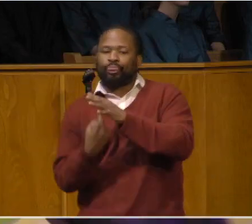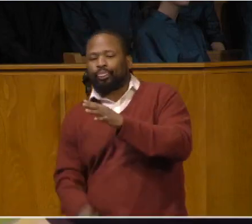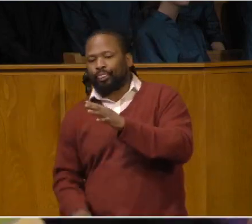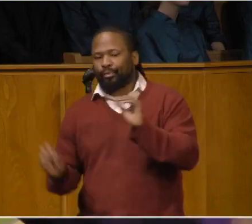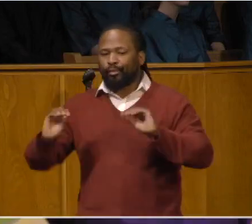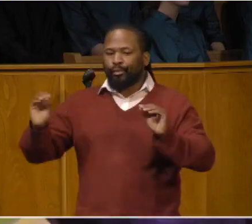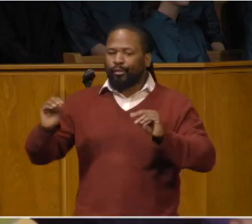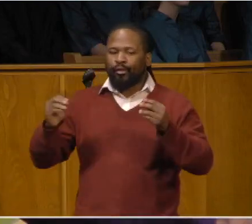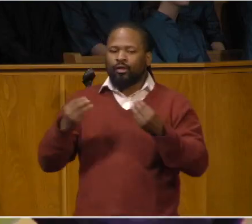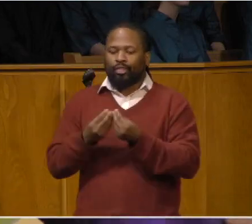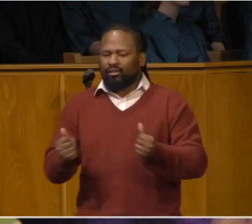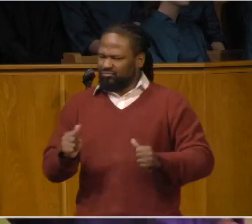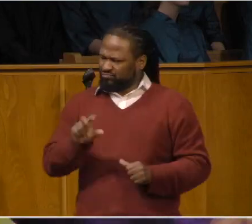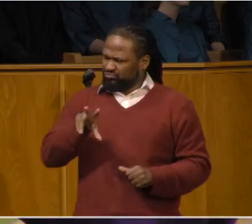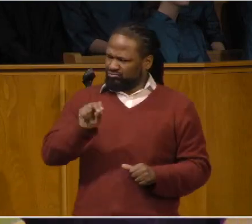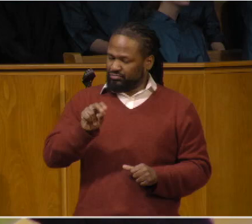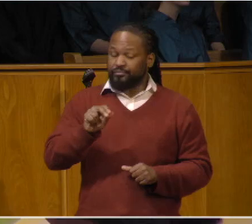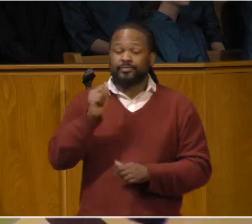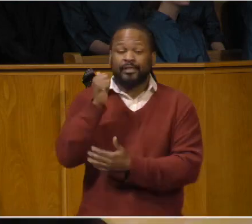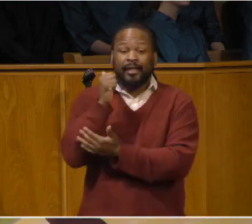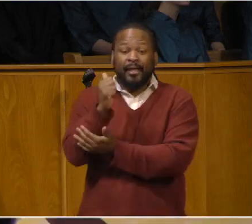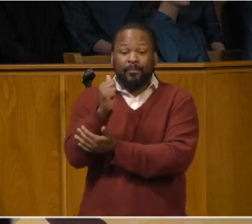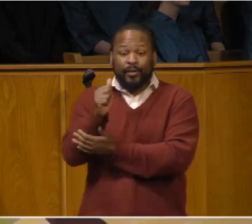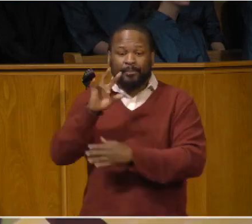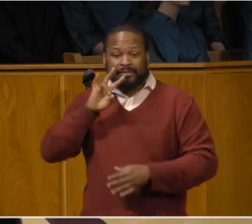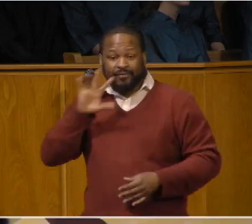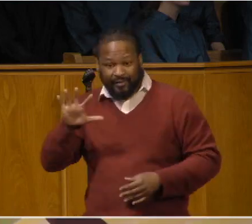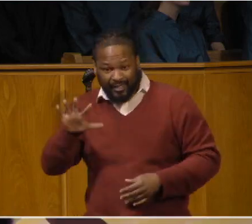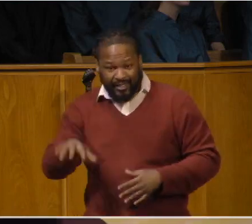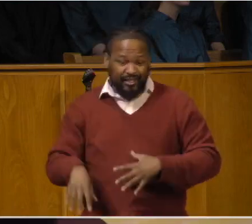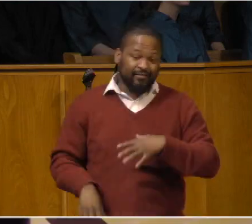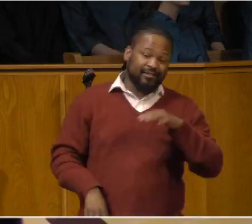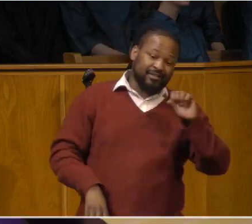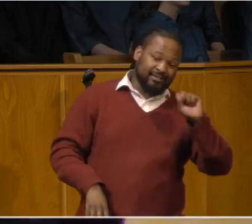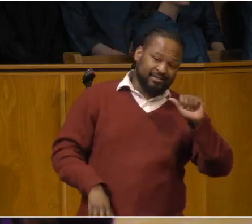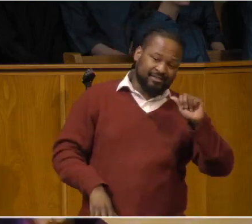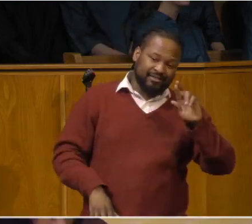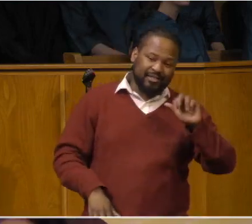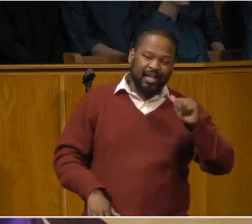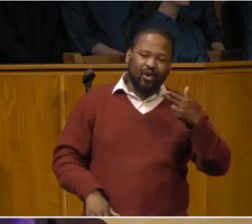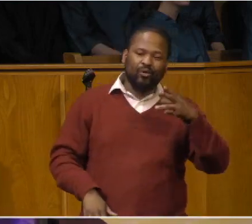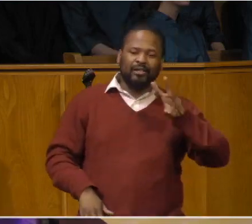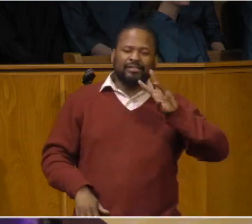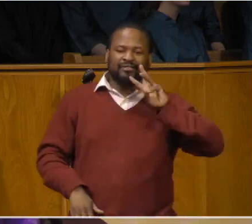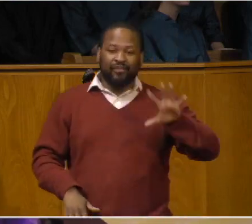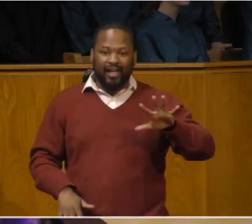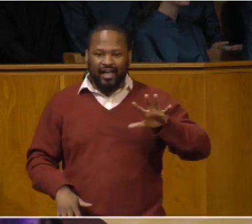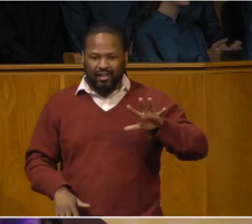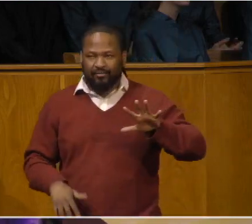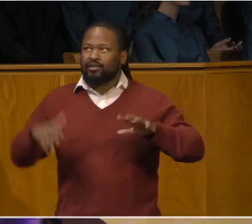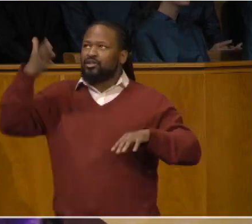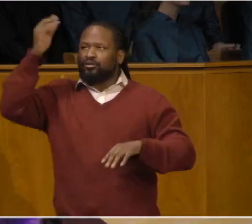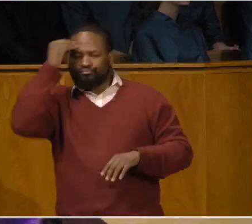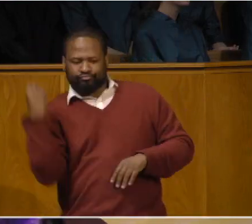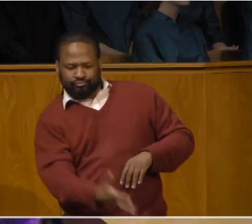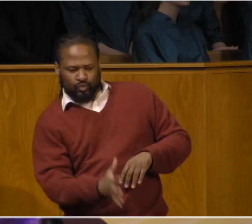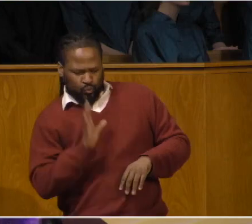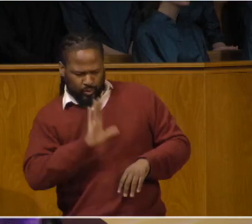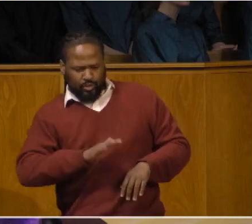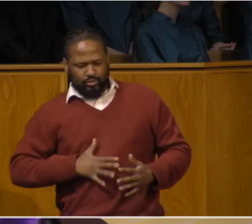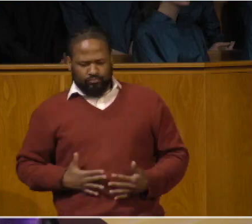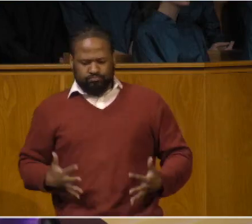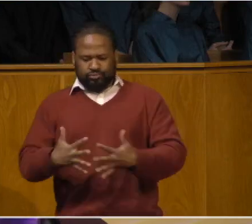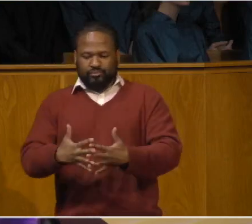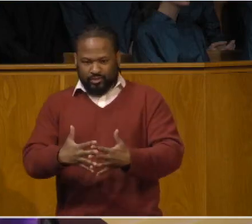as Abraham at 75 and Sarah at 65 years old were promised a son that will ensure